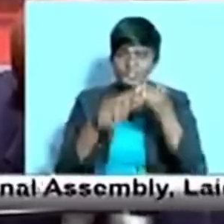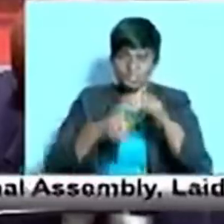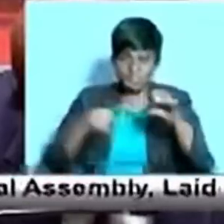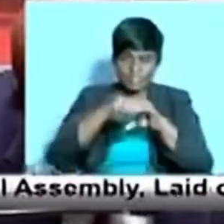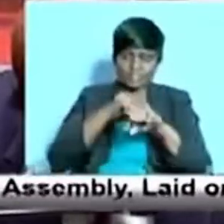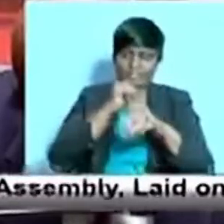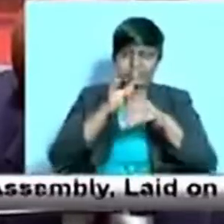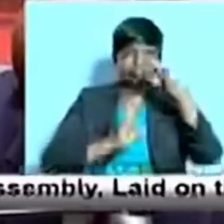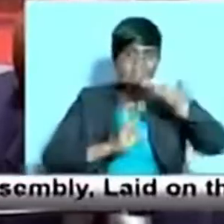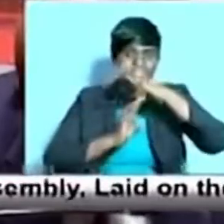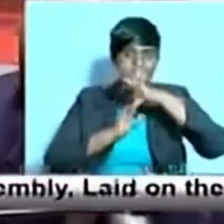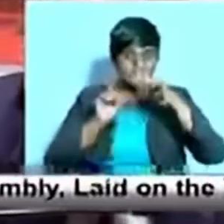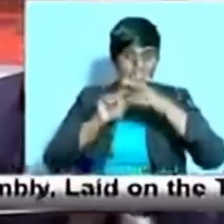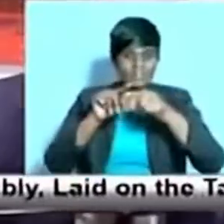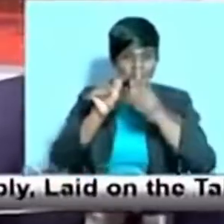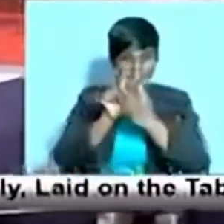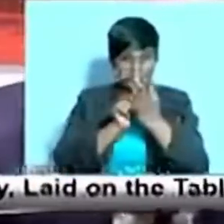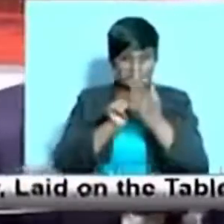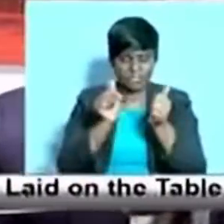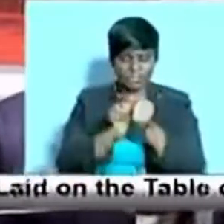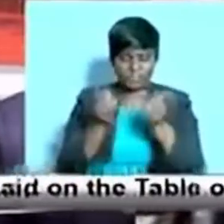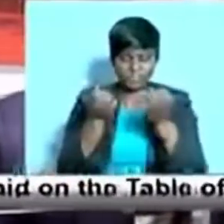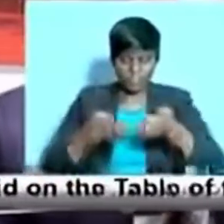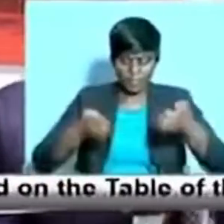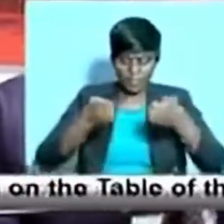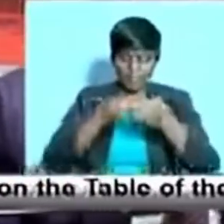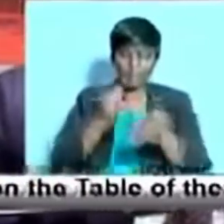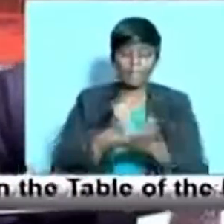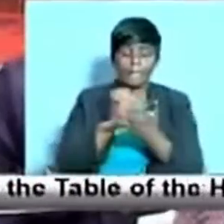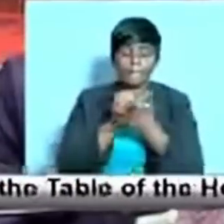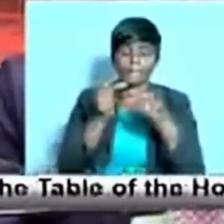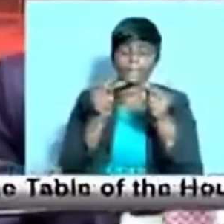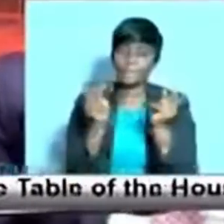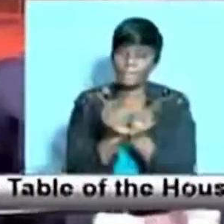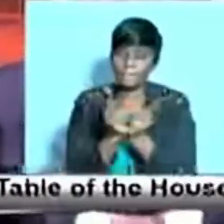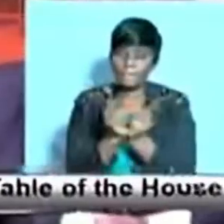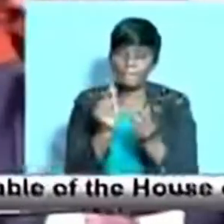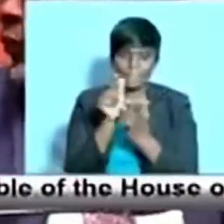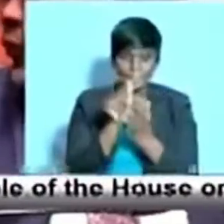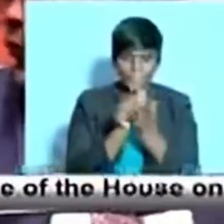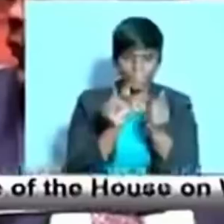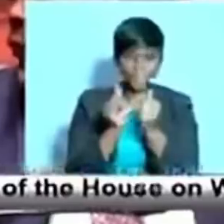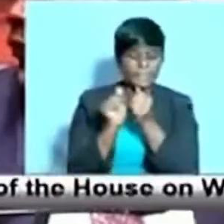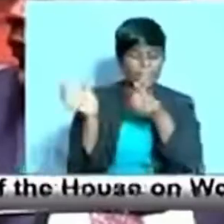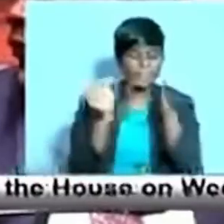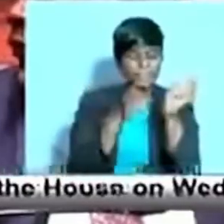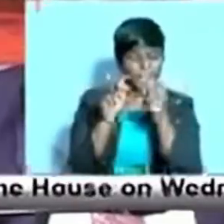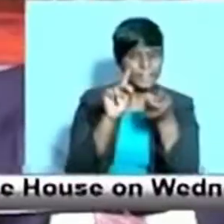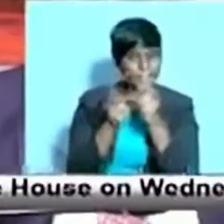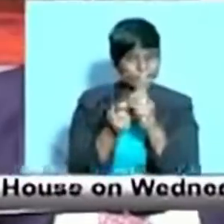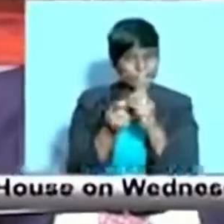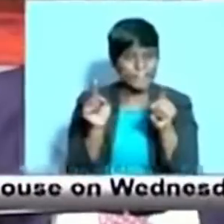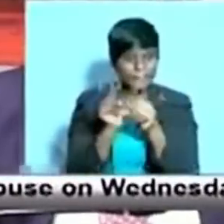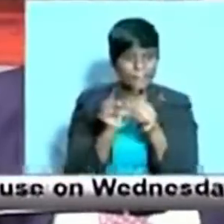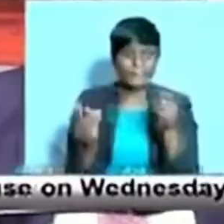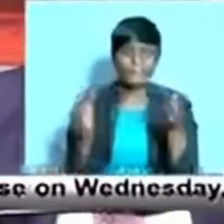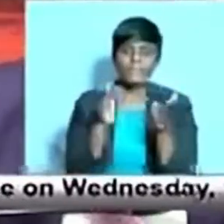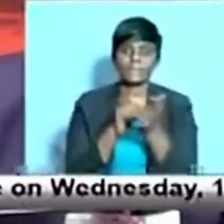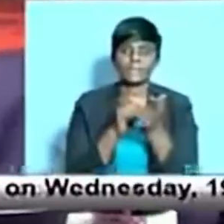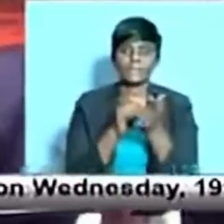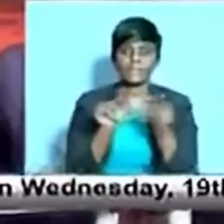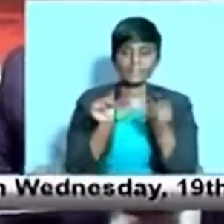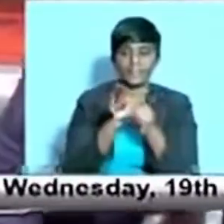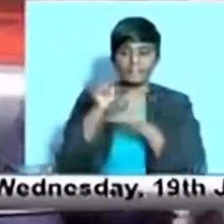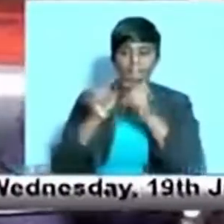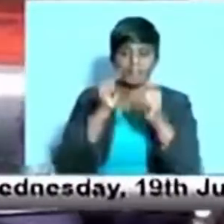limited to, the Law and Environment Assistance Platform, the Law and Climate Change Toolkit, and